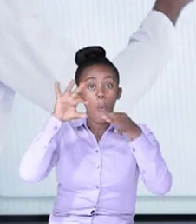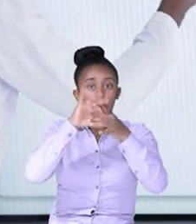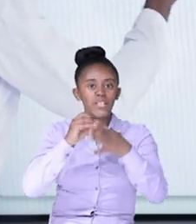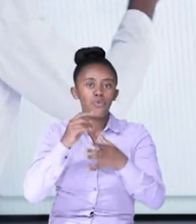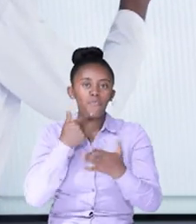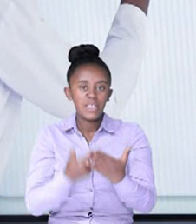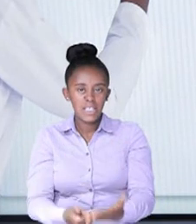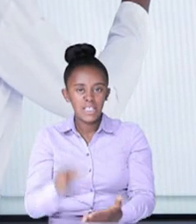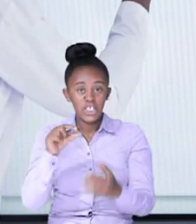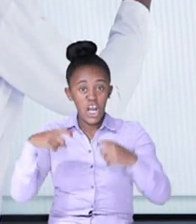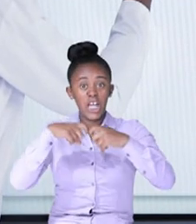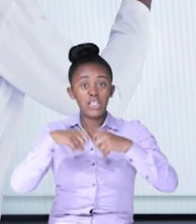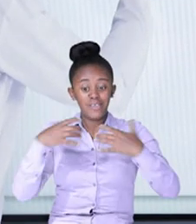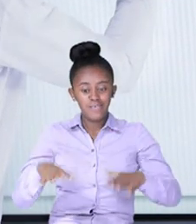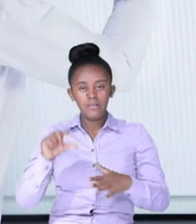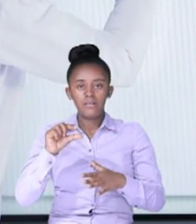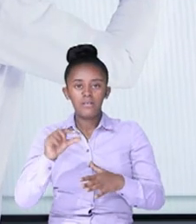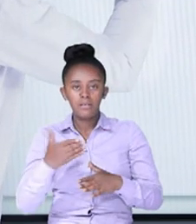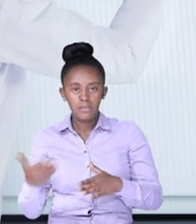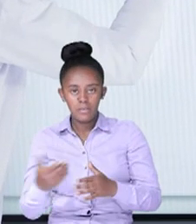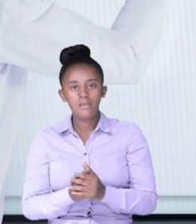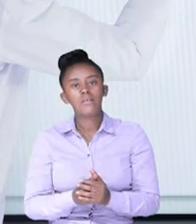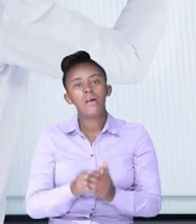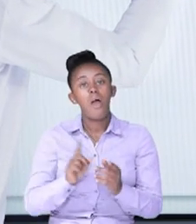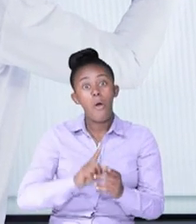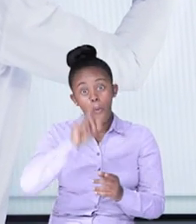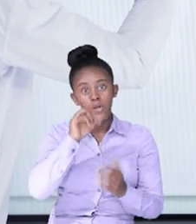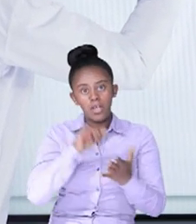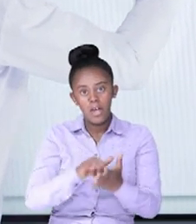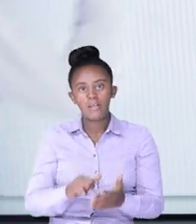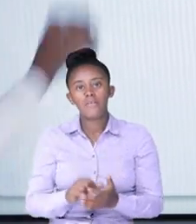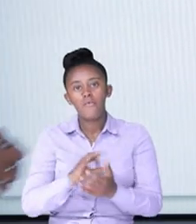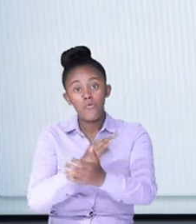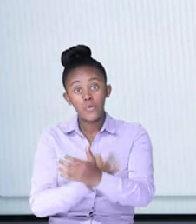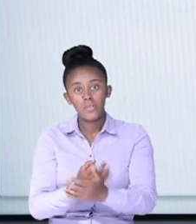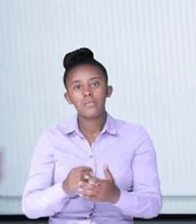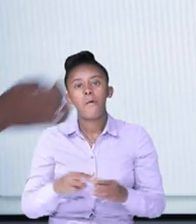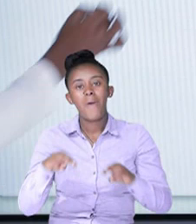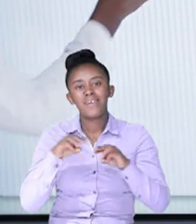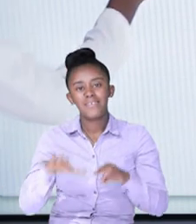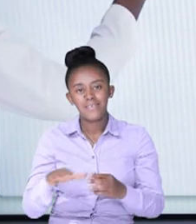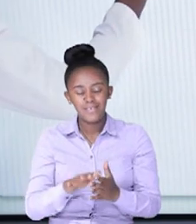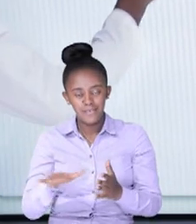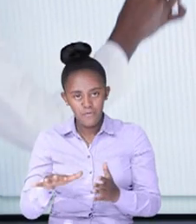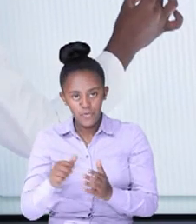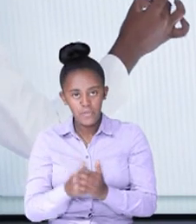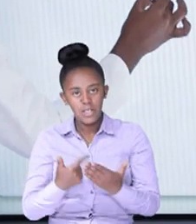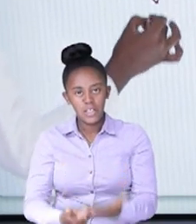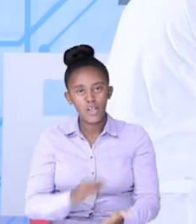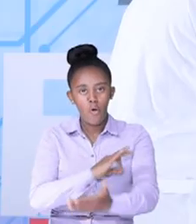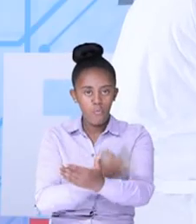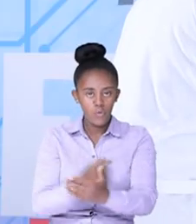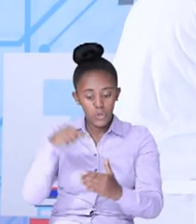on this charged particle, there is a force which is acting upward, and that force is due to the magnetic field. And there is a force which is